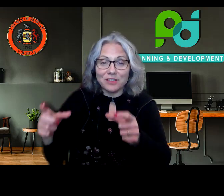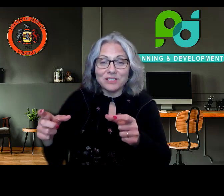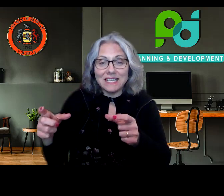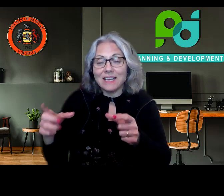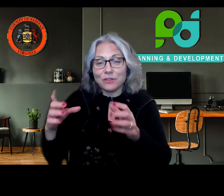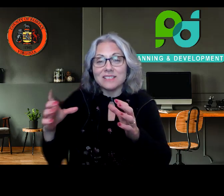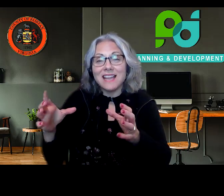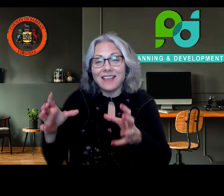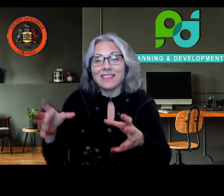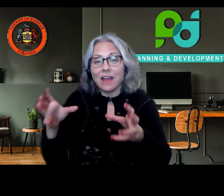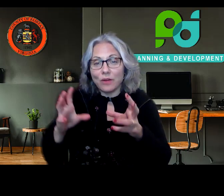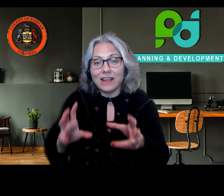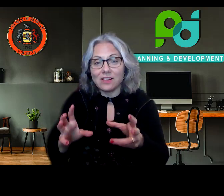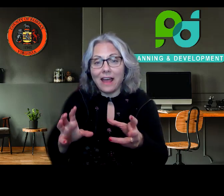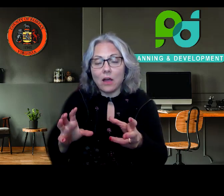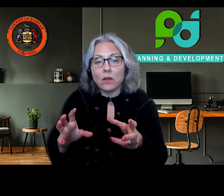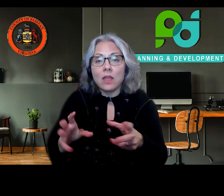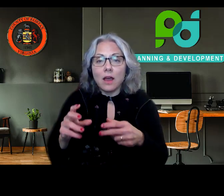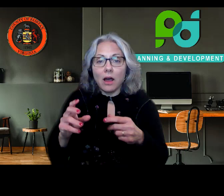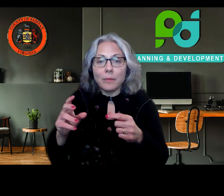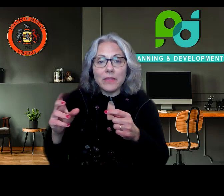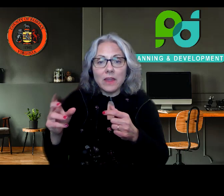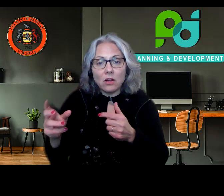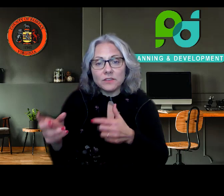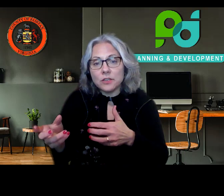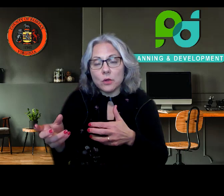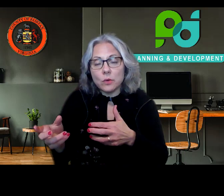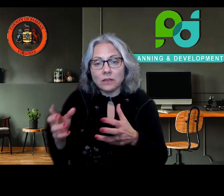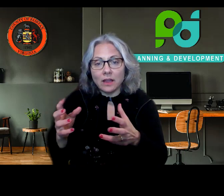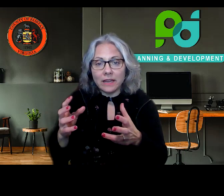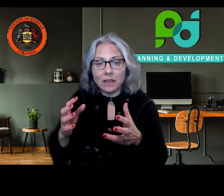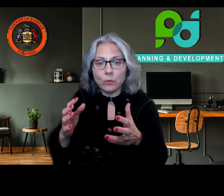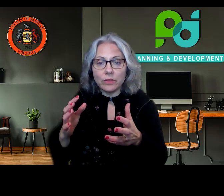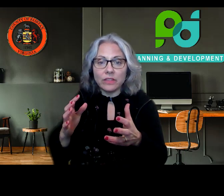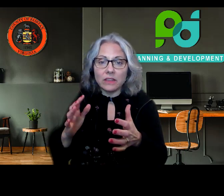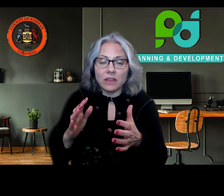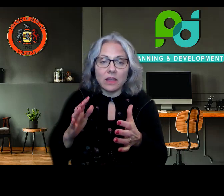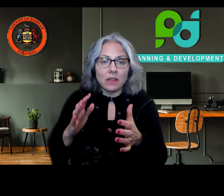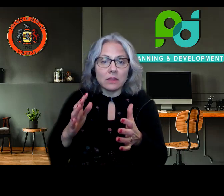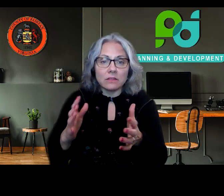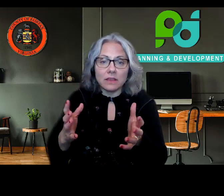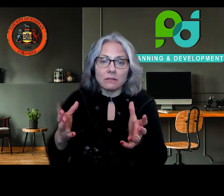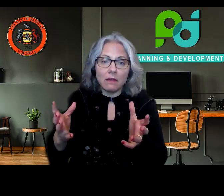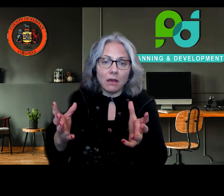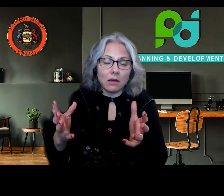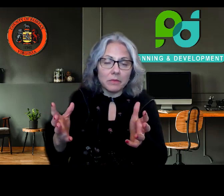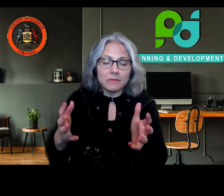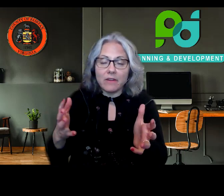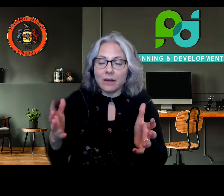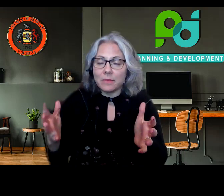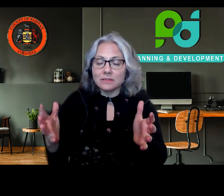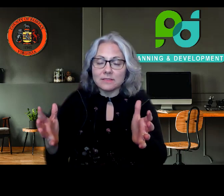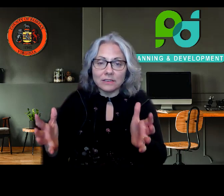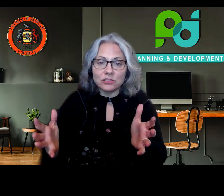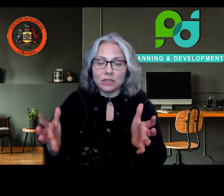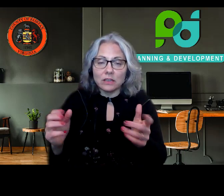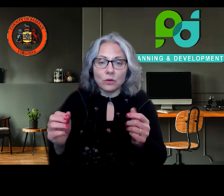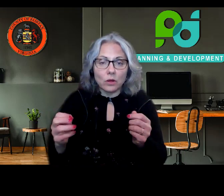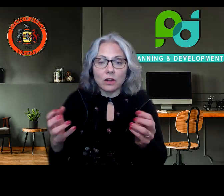add BRT or just take that rail out, and then also aligning it with anything in the